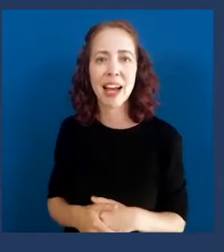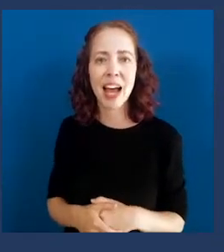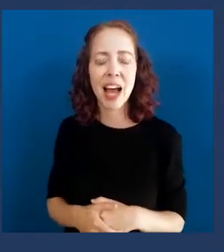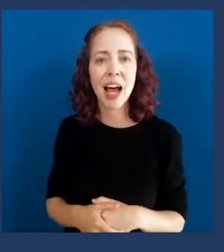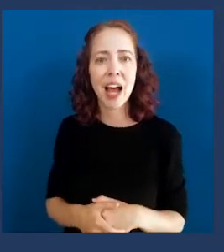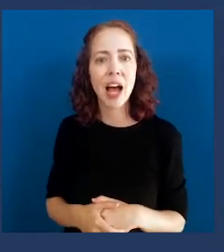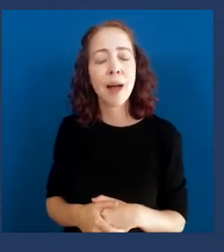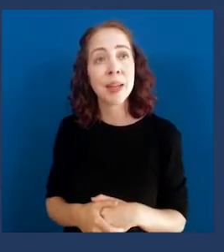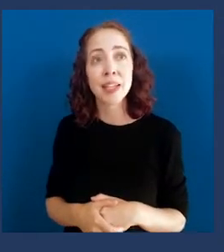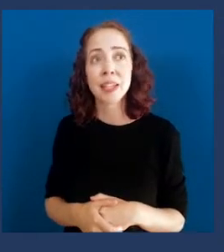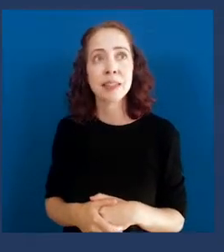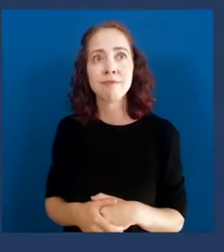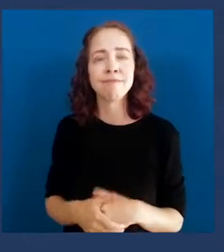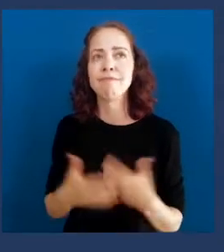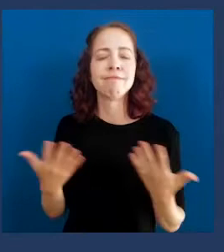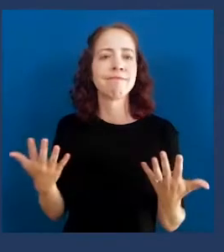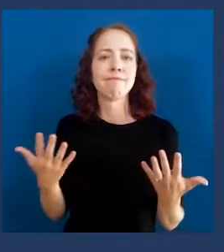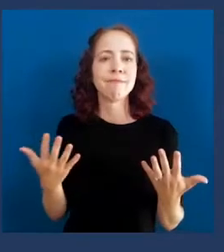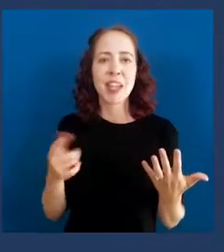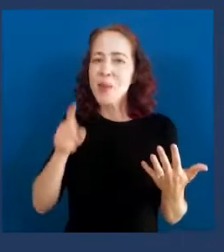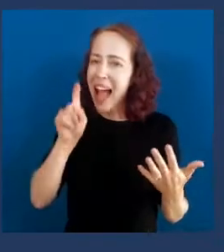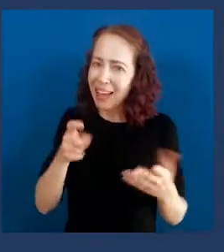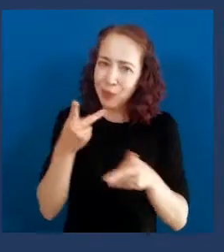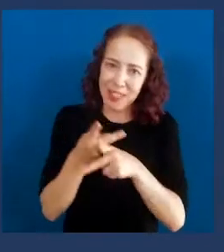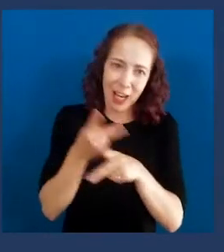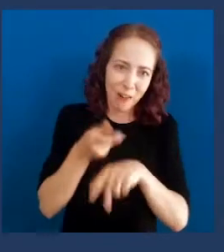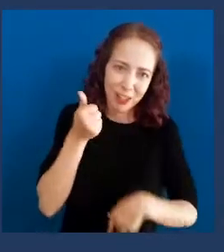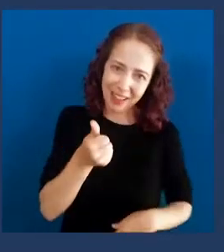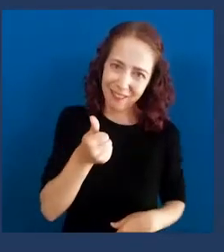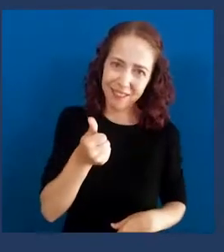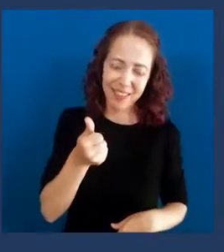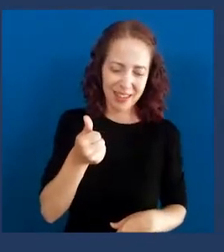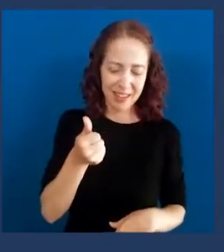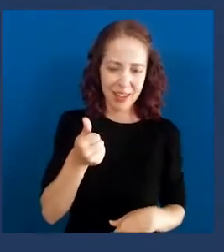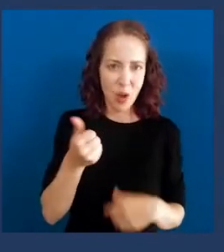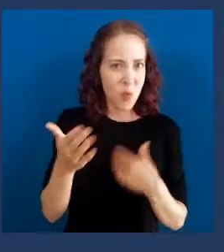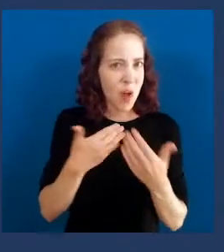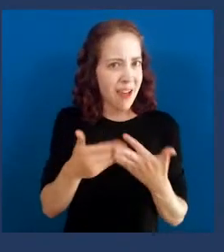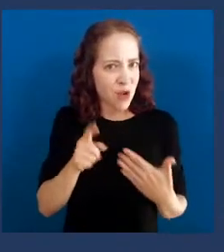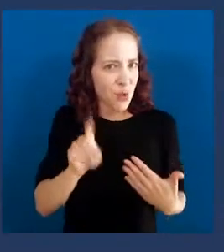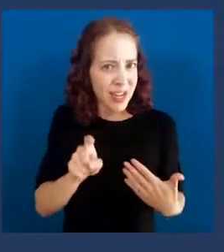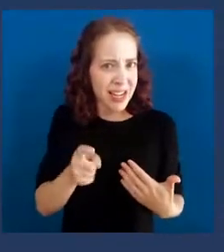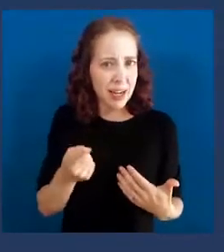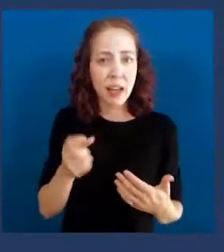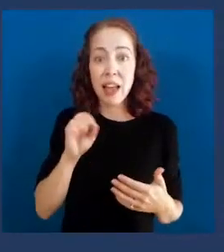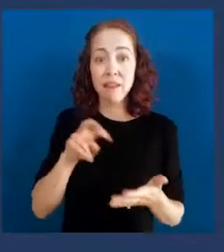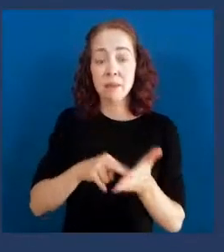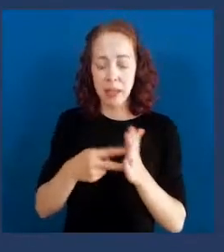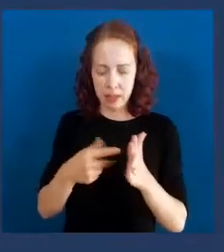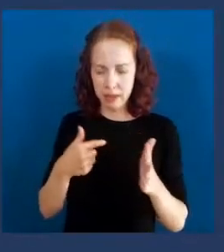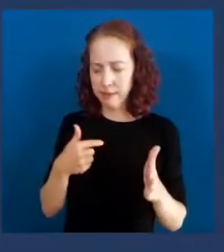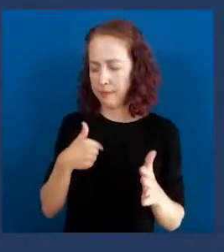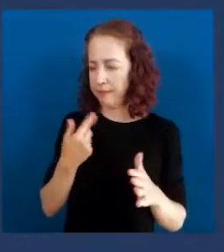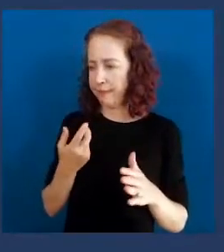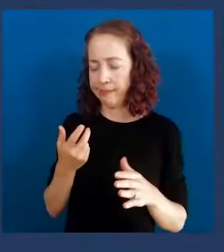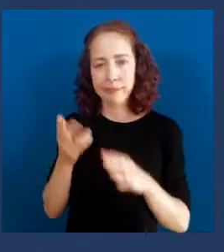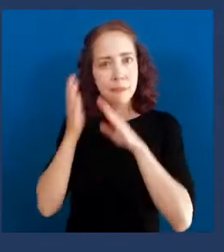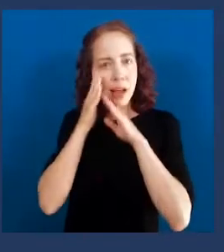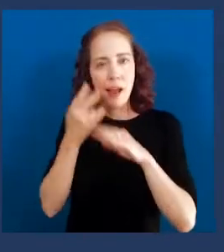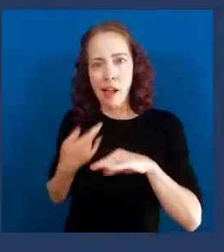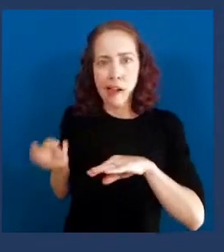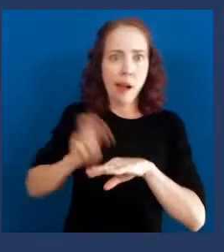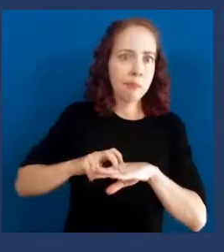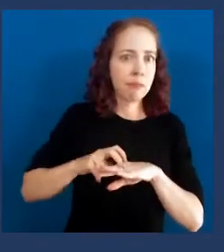honestly, I no matter what, you have to take care of what you need. if it's getting out of bed and walking around the block, walk